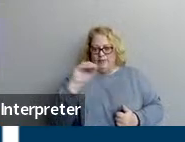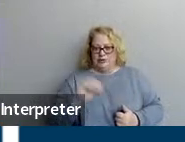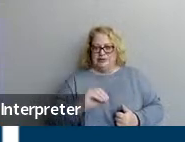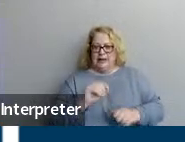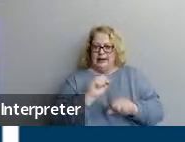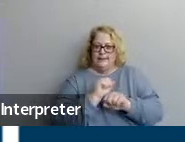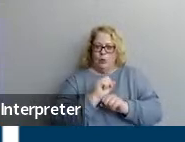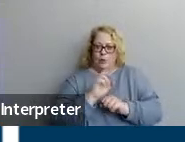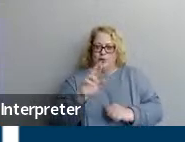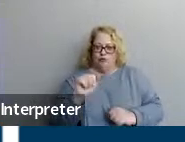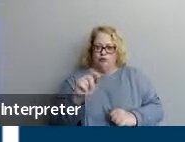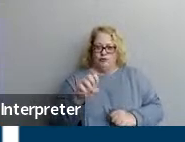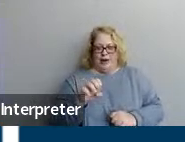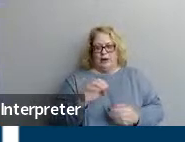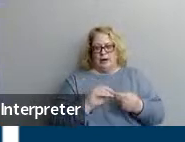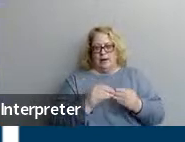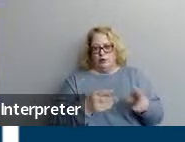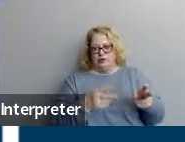comes from.